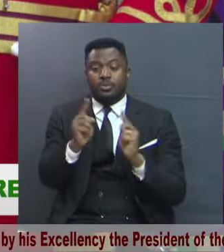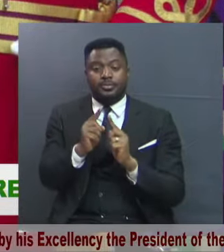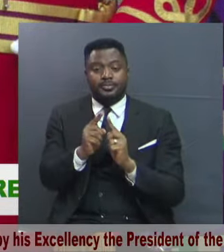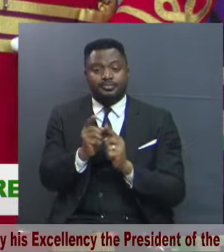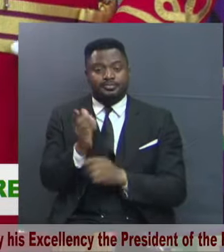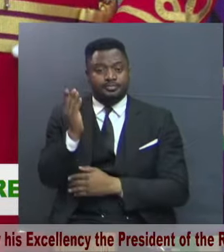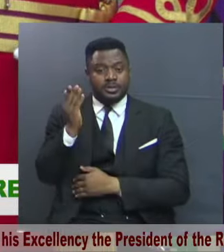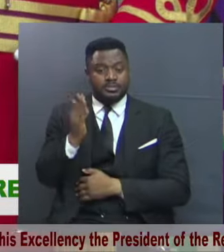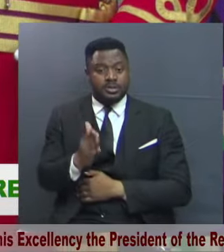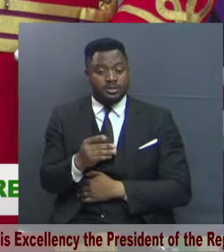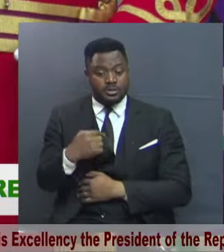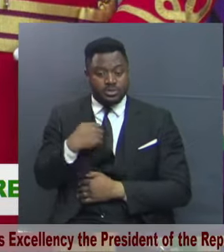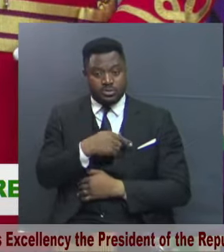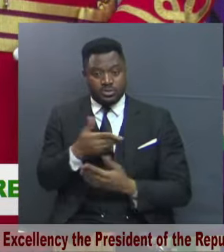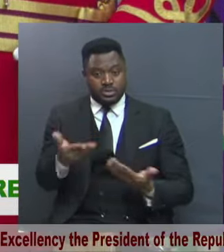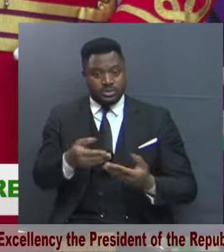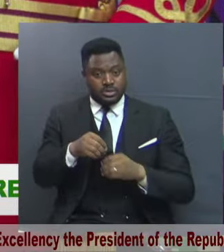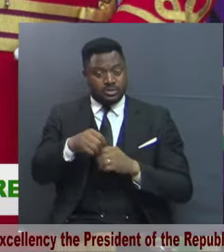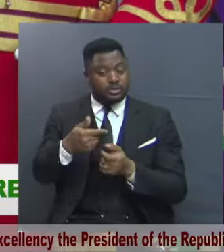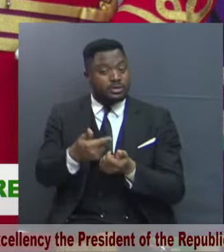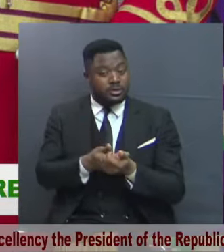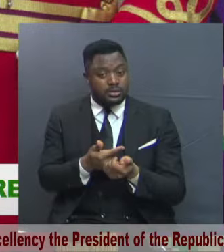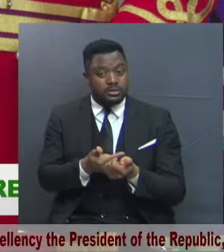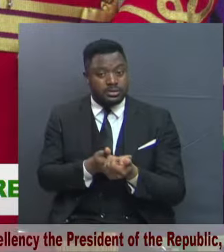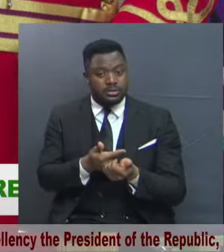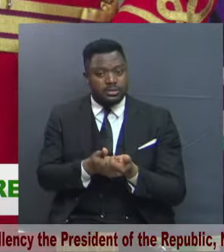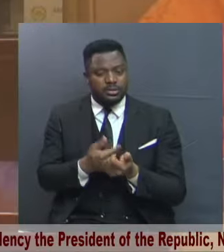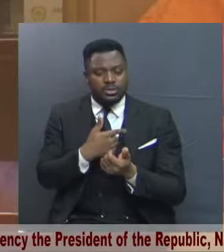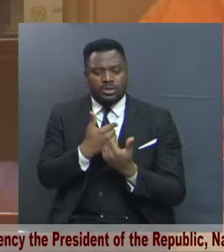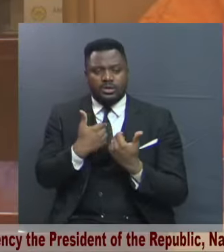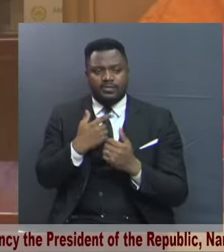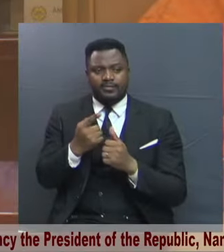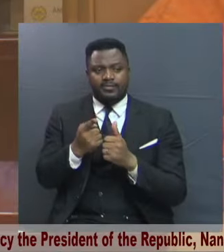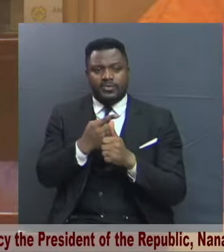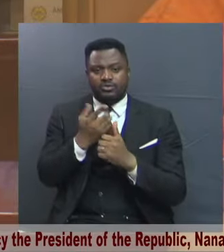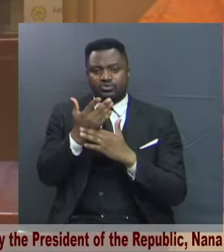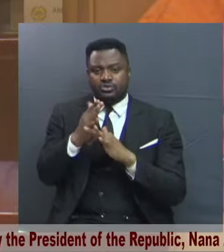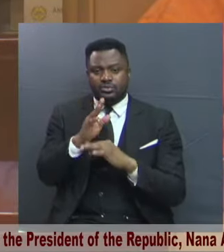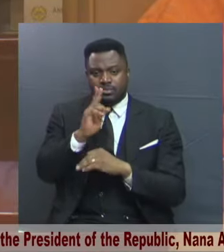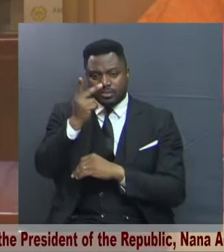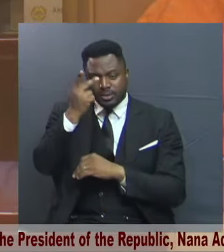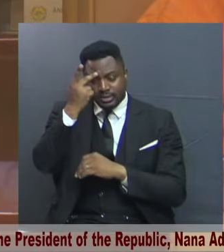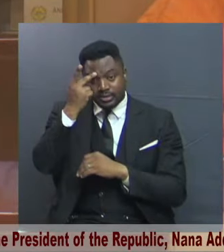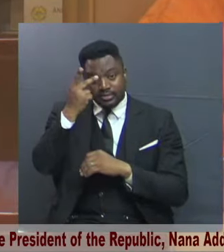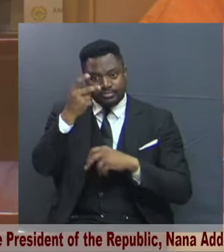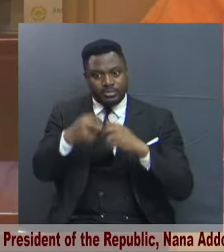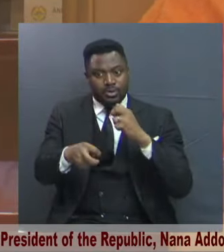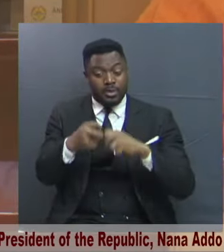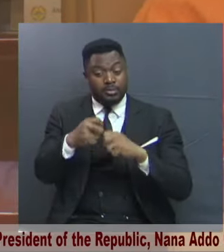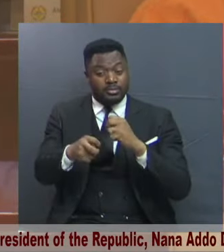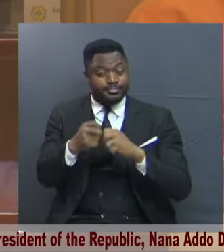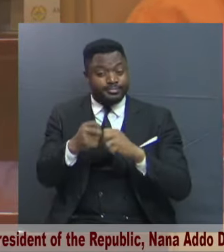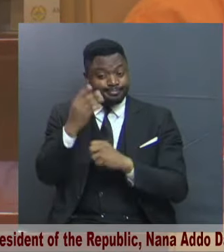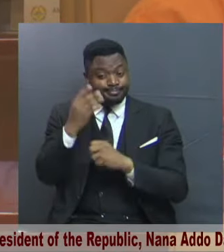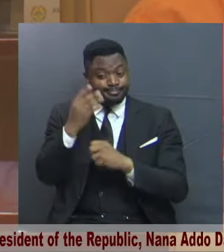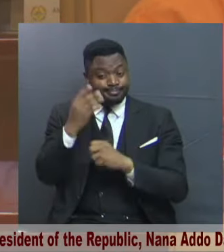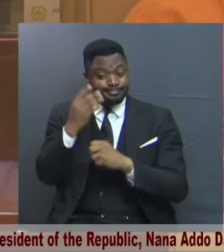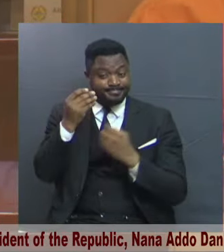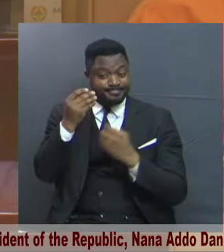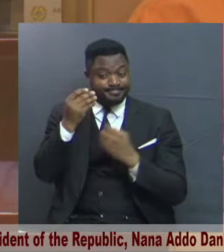speaker we in Ghana have had our Fair Shale of political instability and